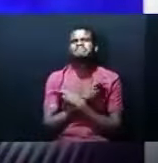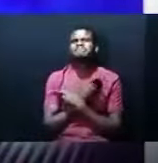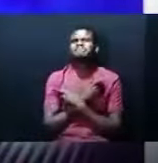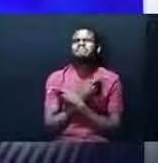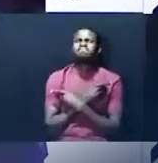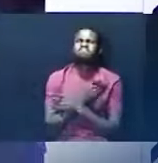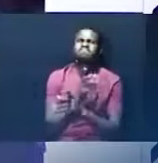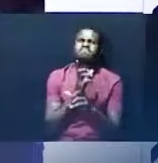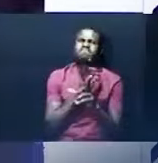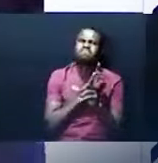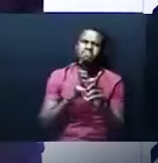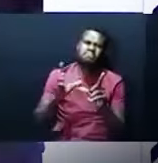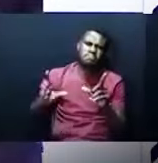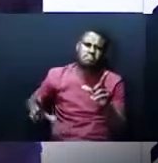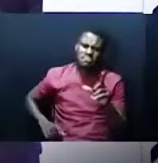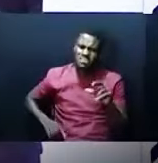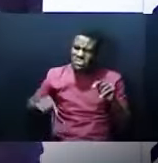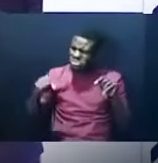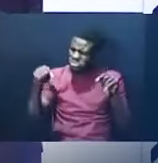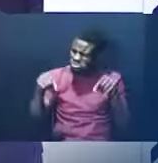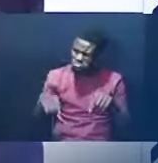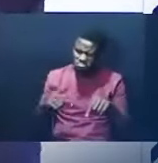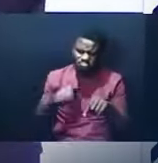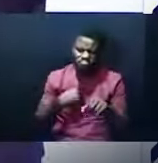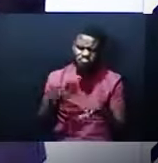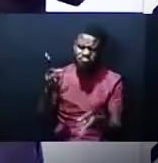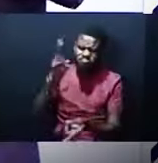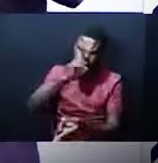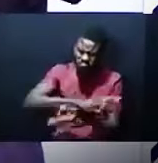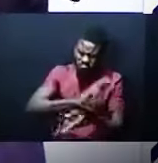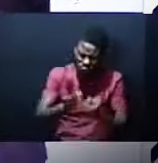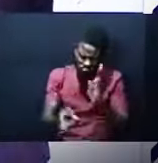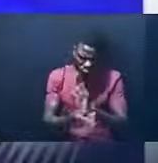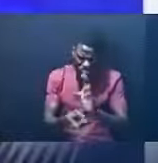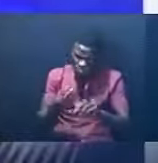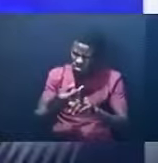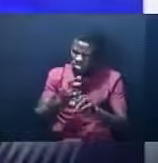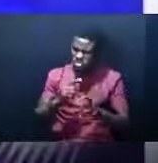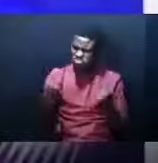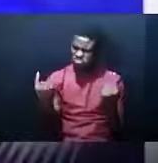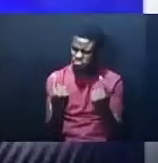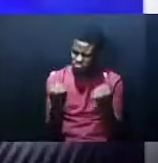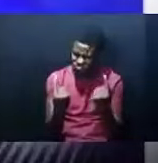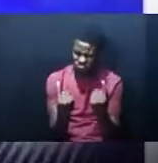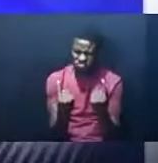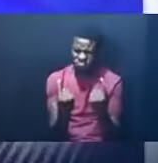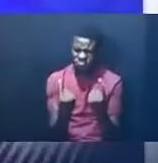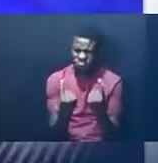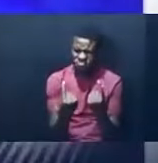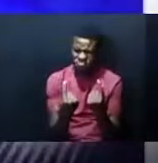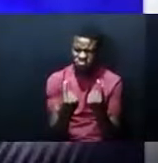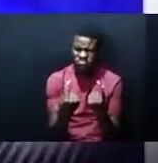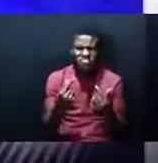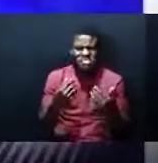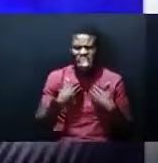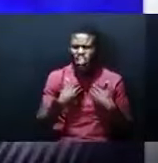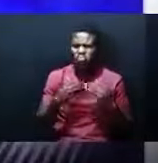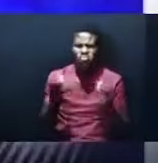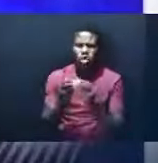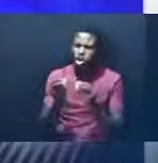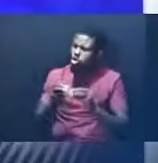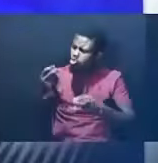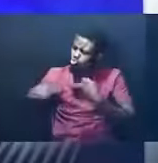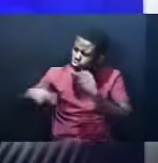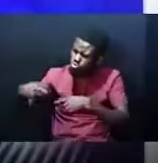Lord, today I repent of my sins. I've had so many grudges against